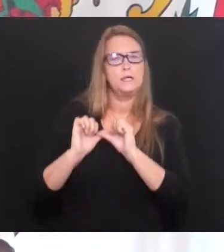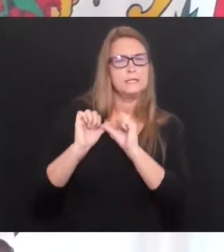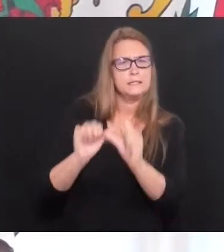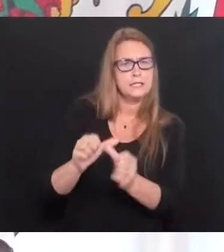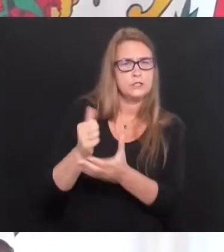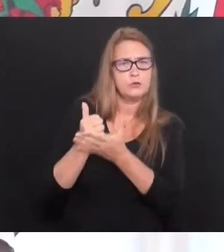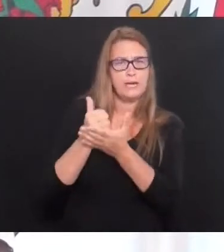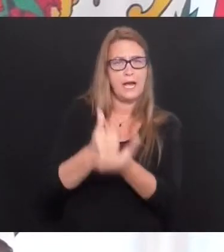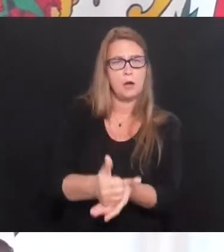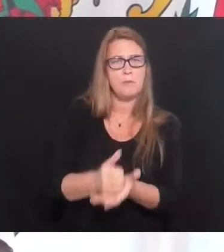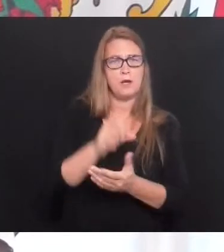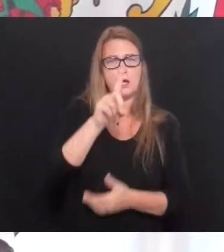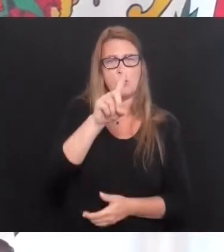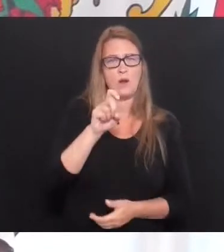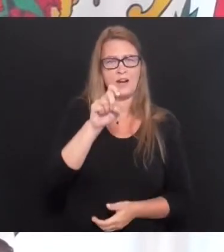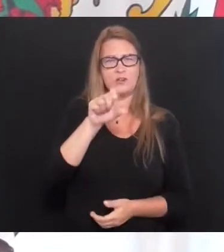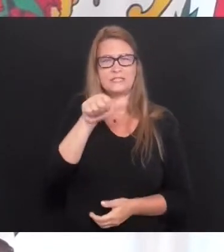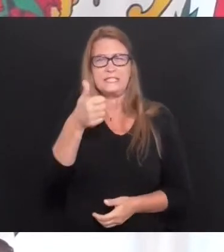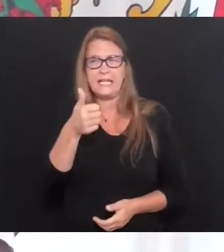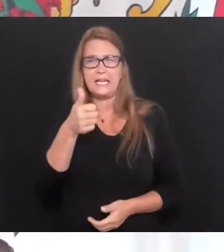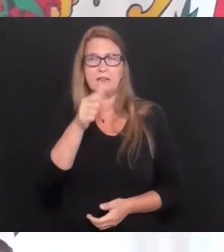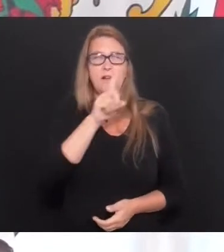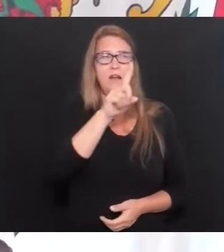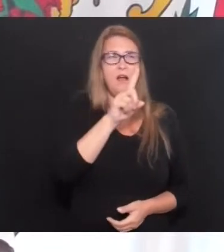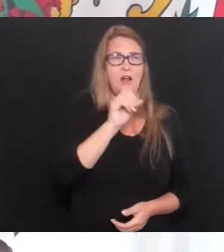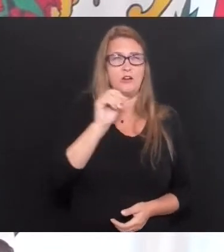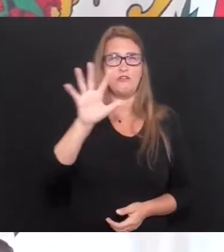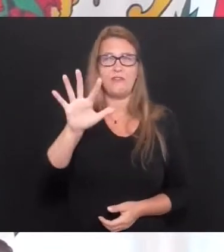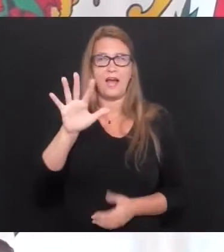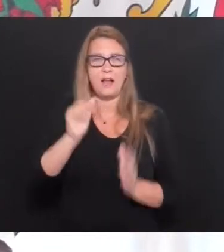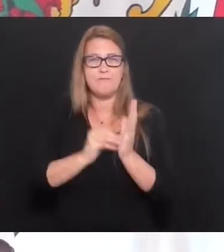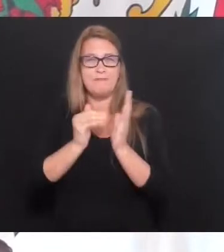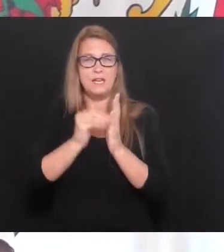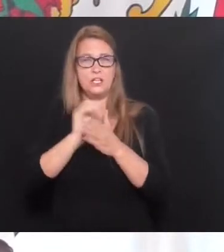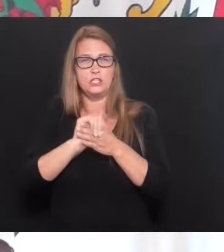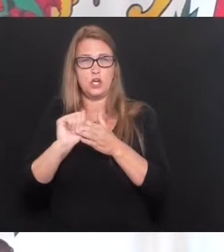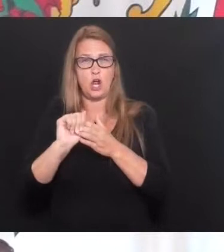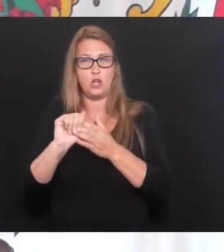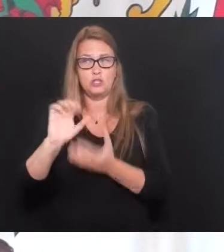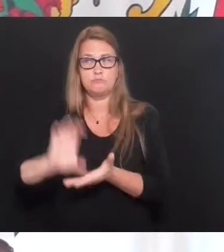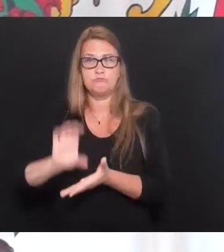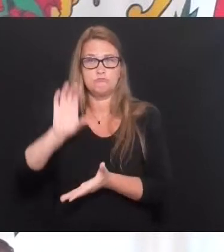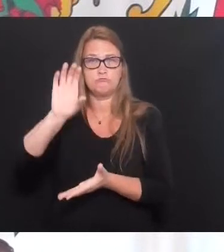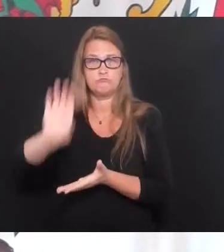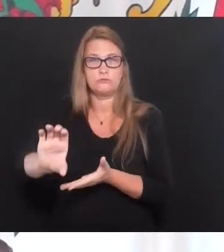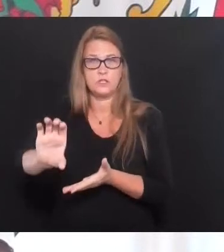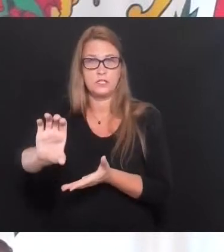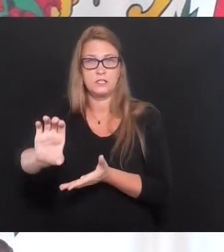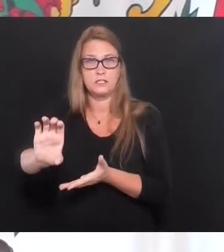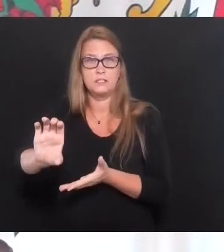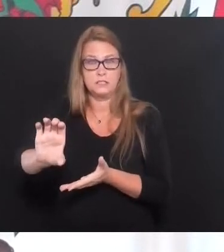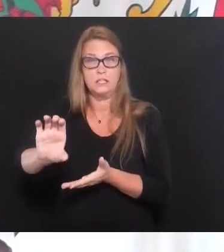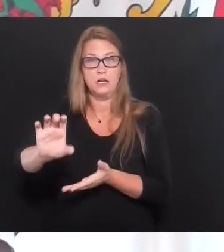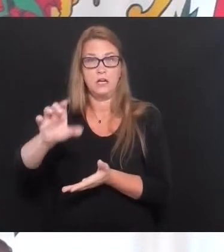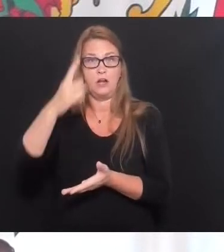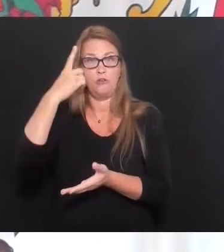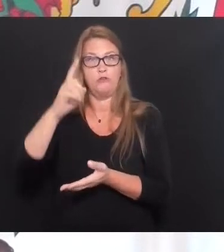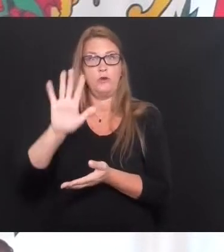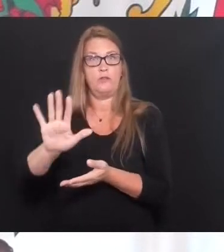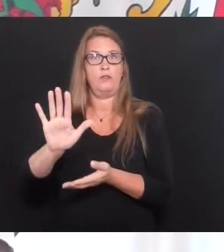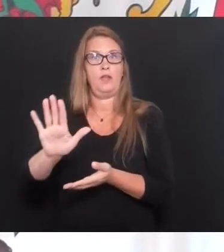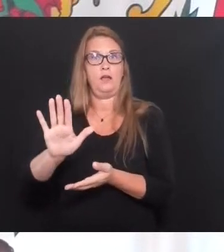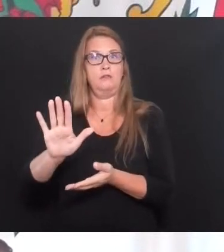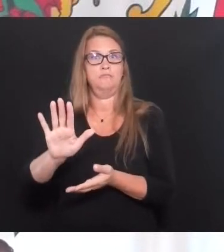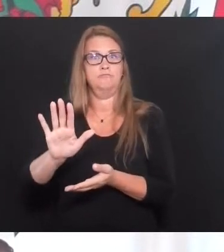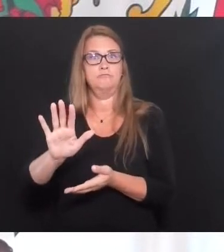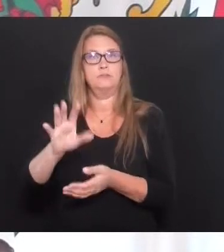put $110 million or $105 million in the PEIA fund to staunch it up and everything, and into a